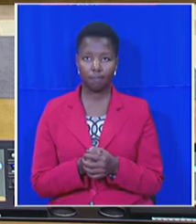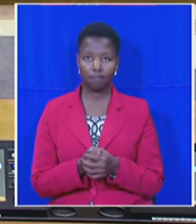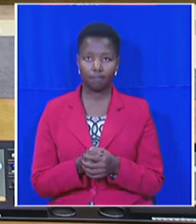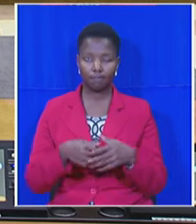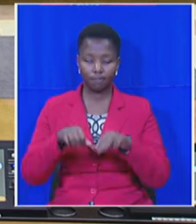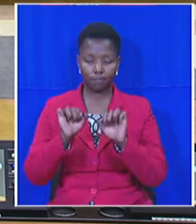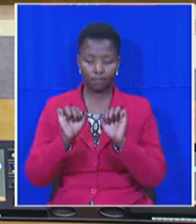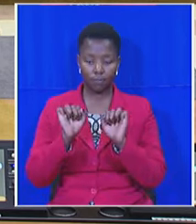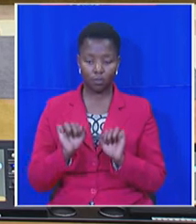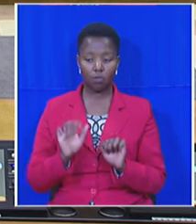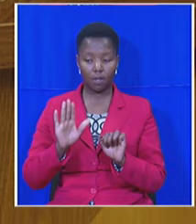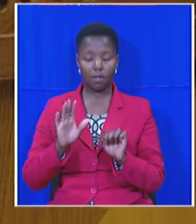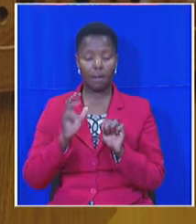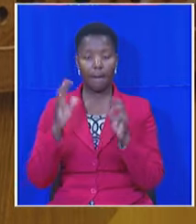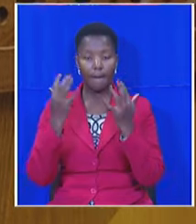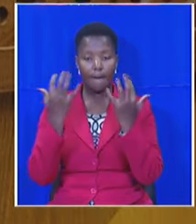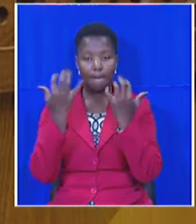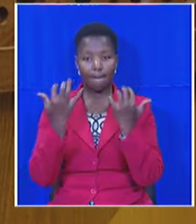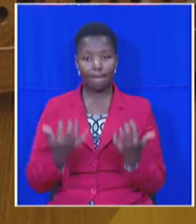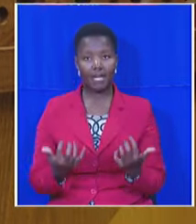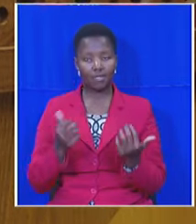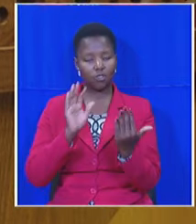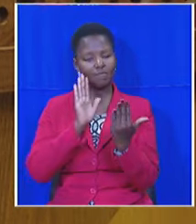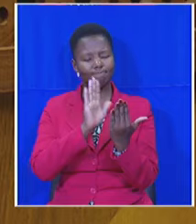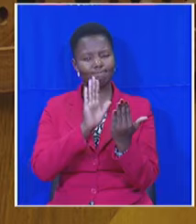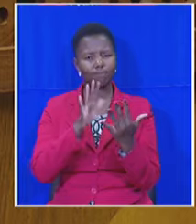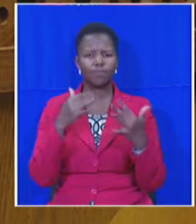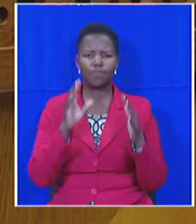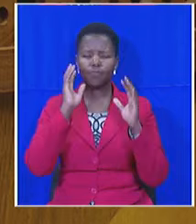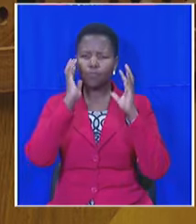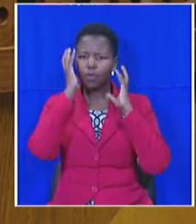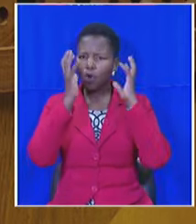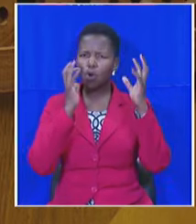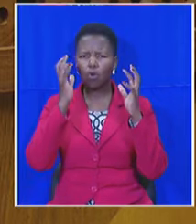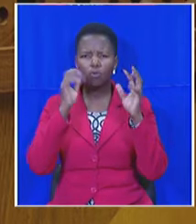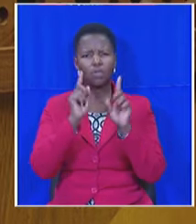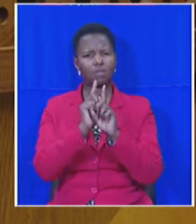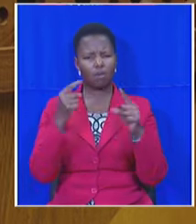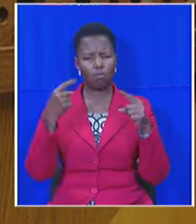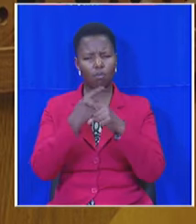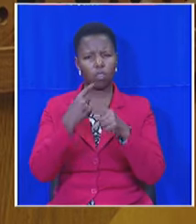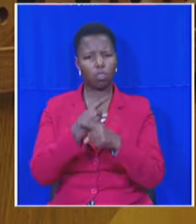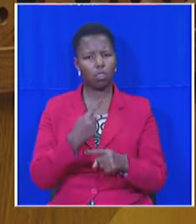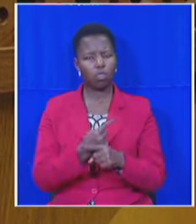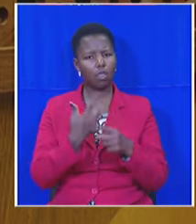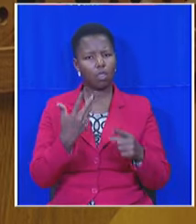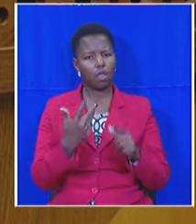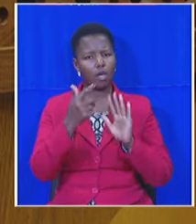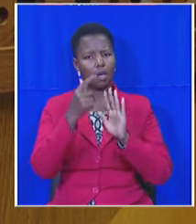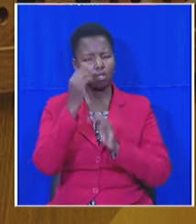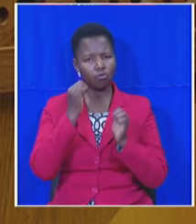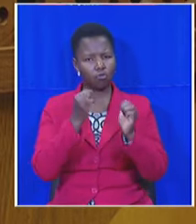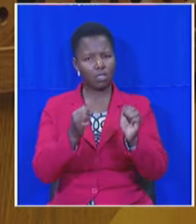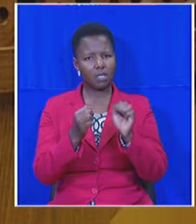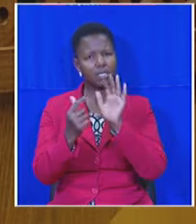Chairperson, this budget represents the confusion and contradictions of political strategies, government policies, defense force needs,